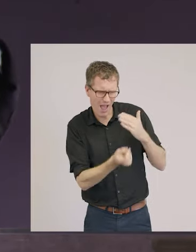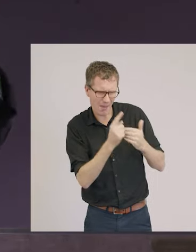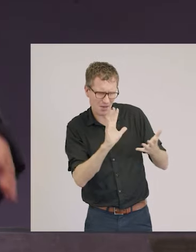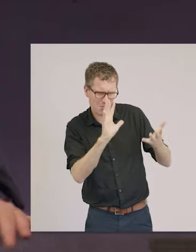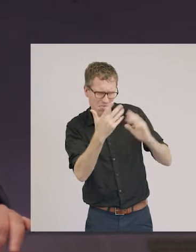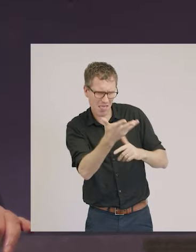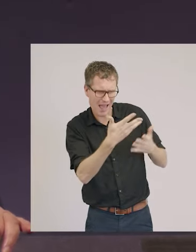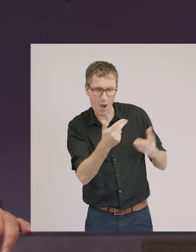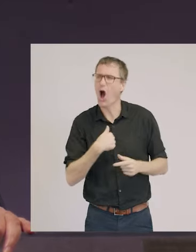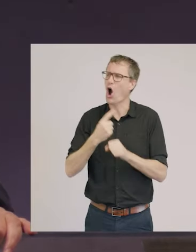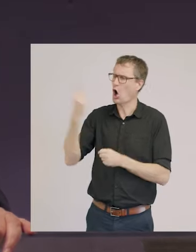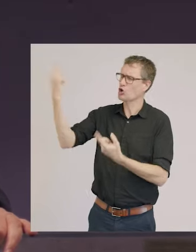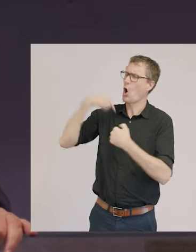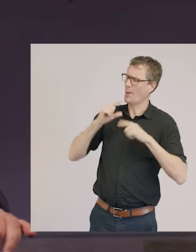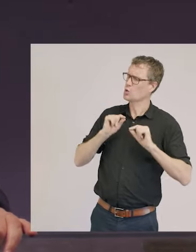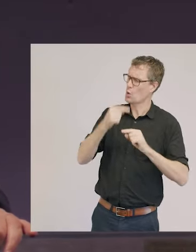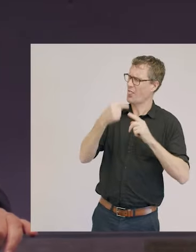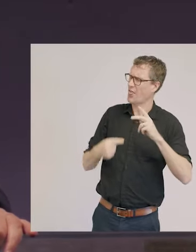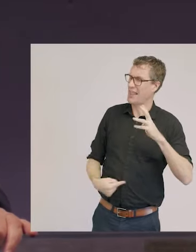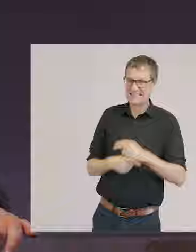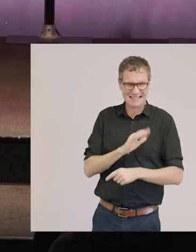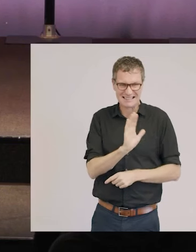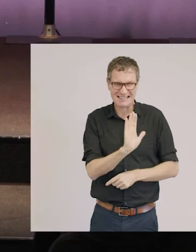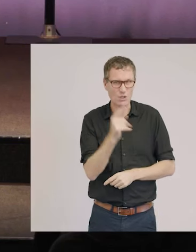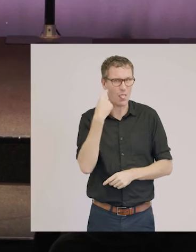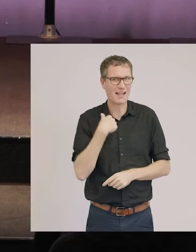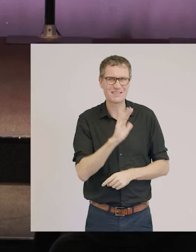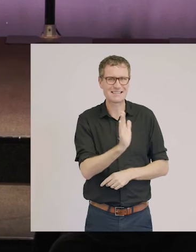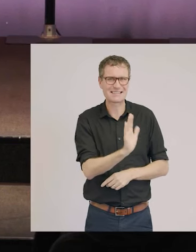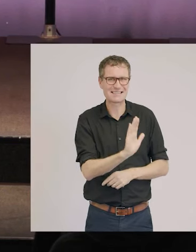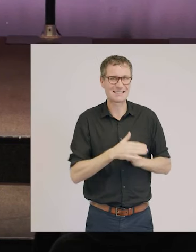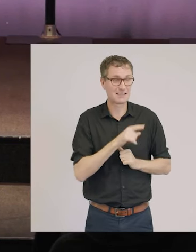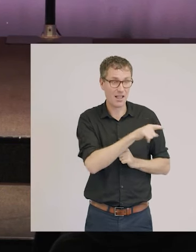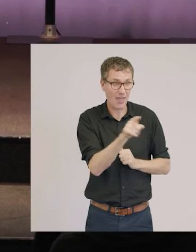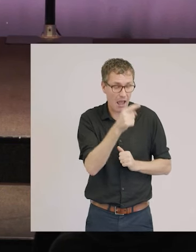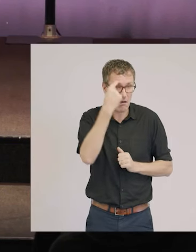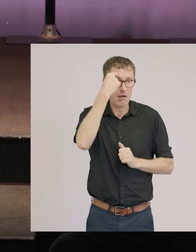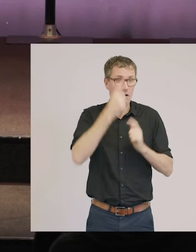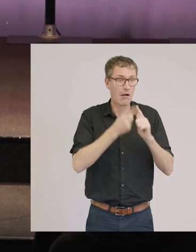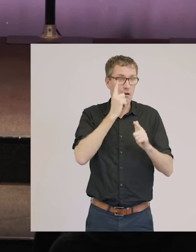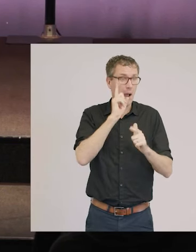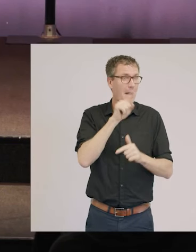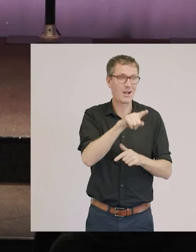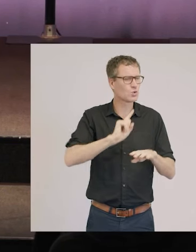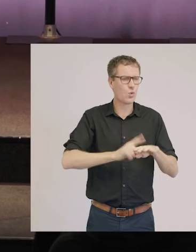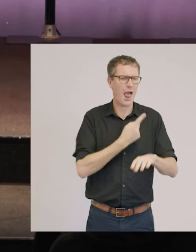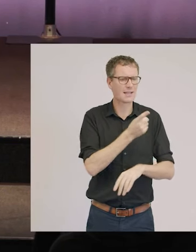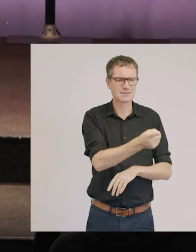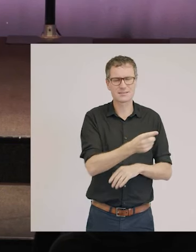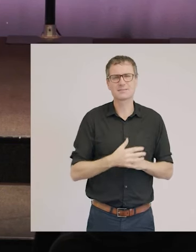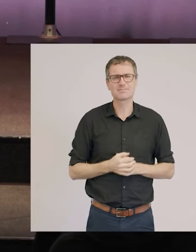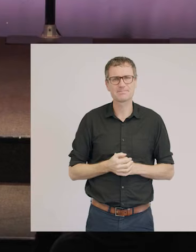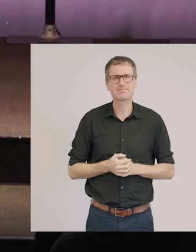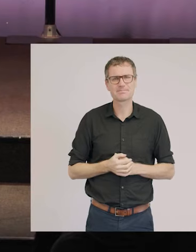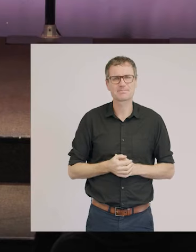on earth did you get to where you are? And they say, well, God told me. And I think, oh my goodness, I don't think He did. And I think they come to realize that,